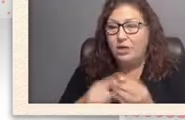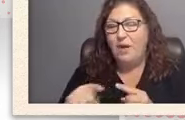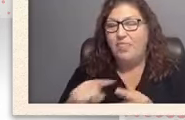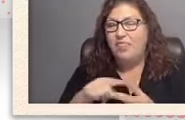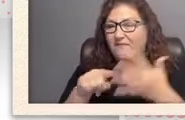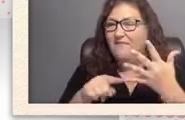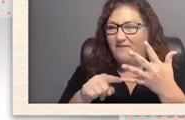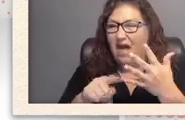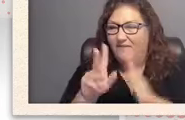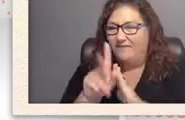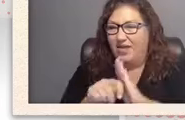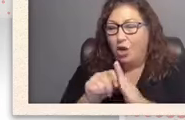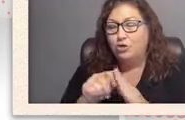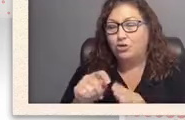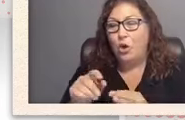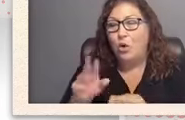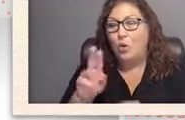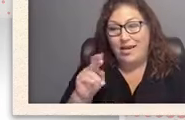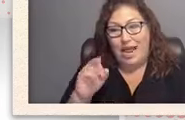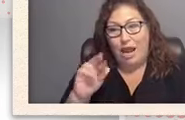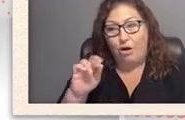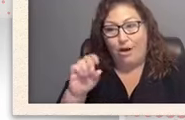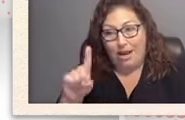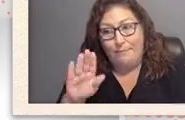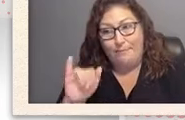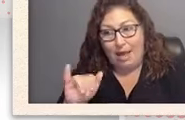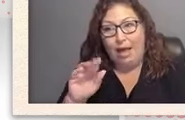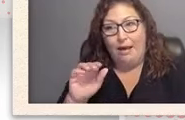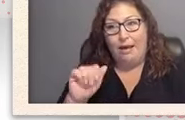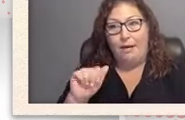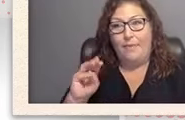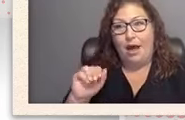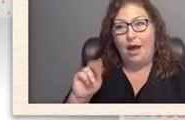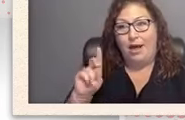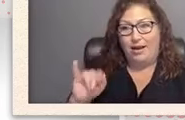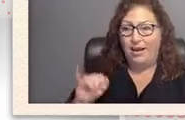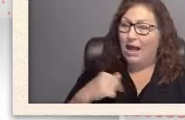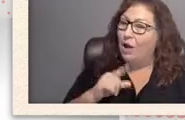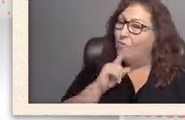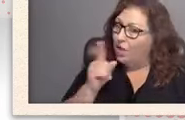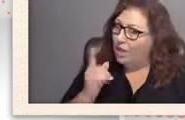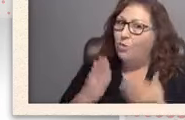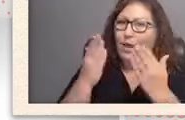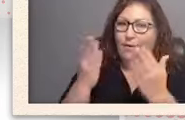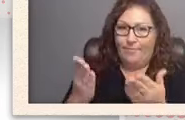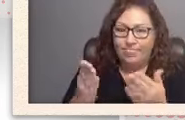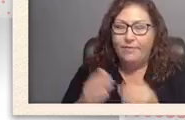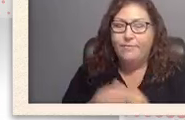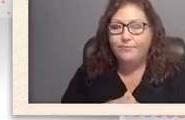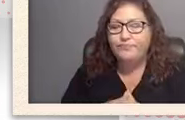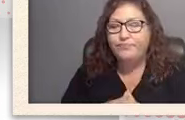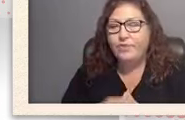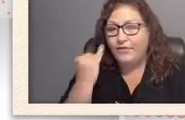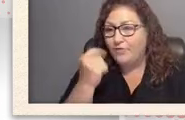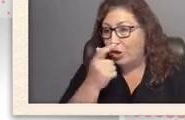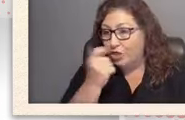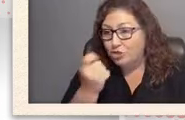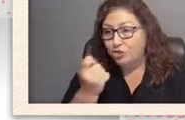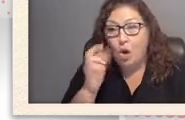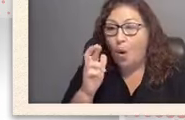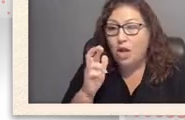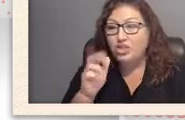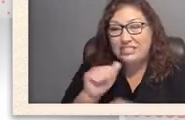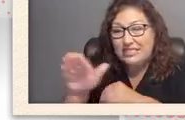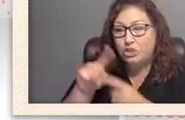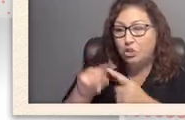by Imani, and I highly, highly recommend them. Just if you're interested, or to like give out to people, to send to people and be like,